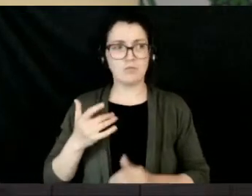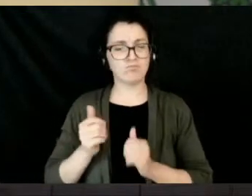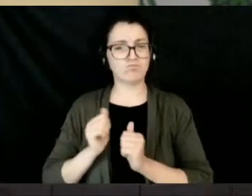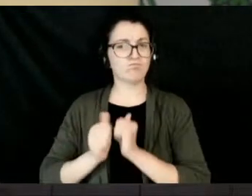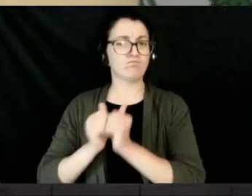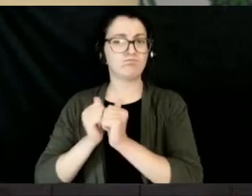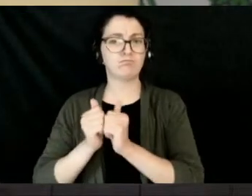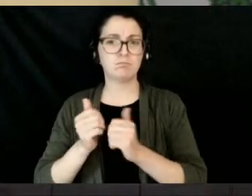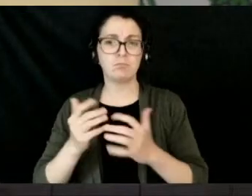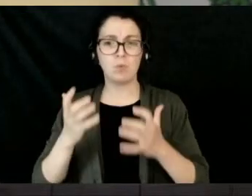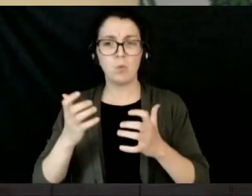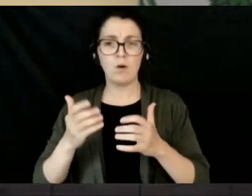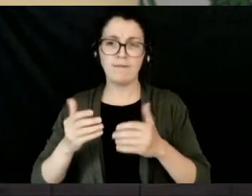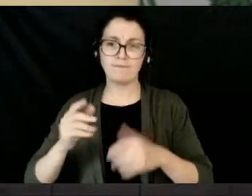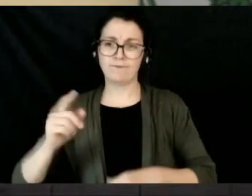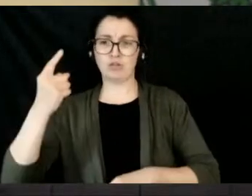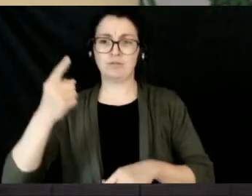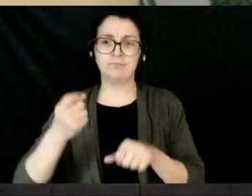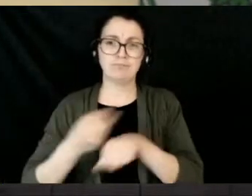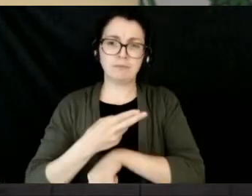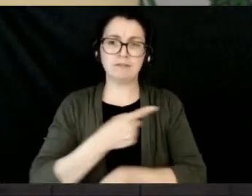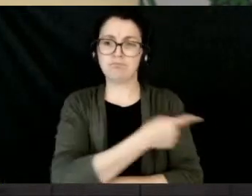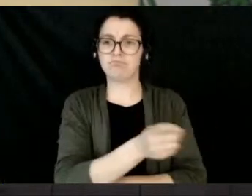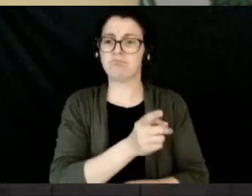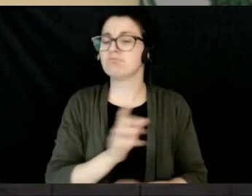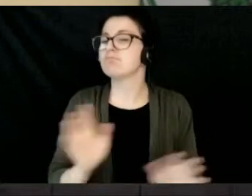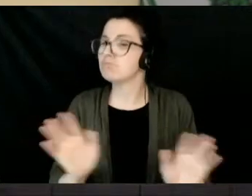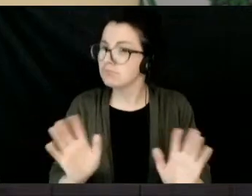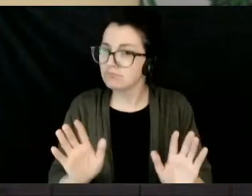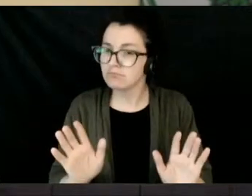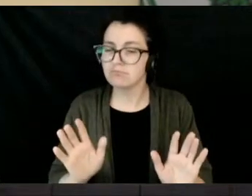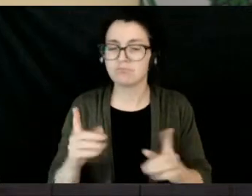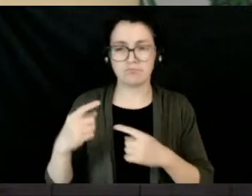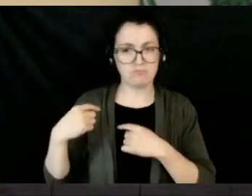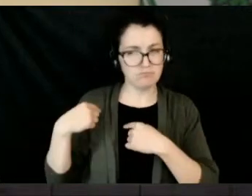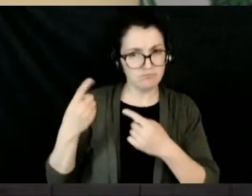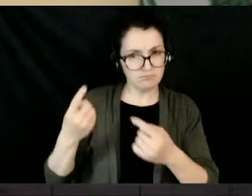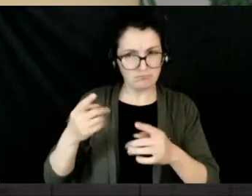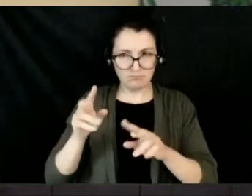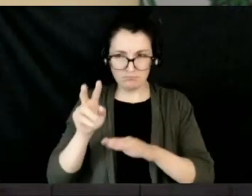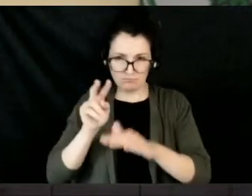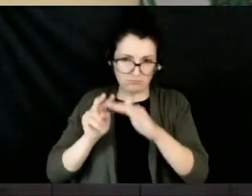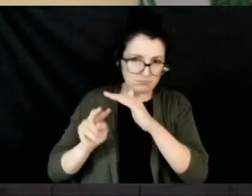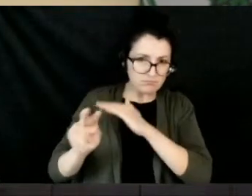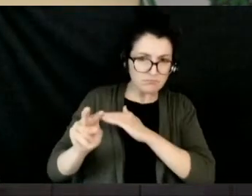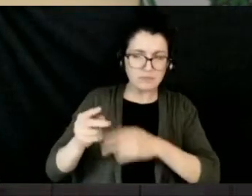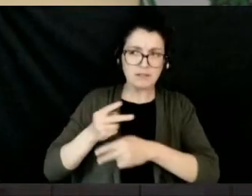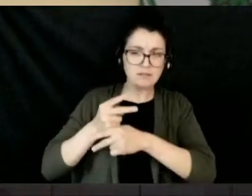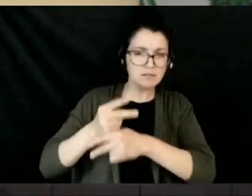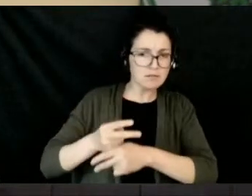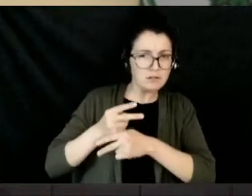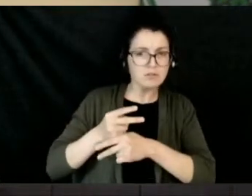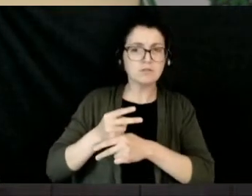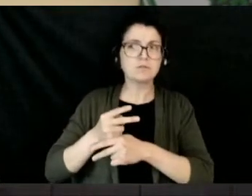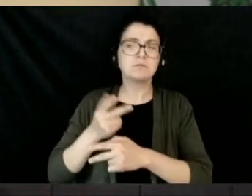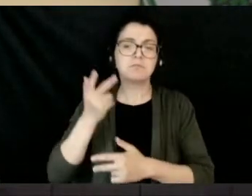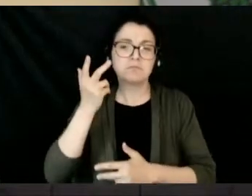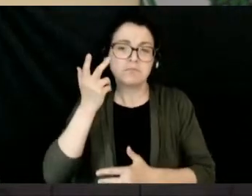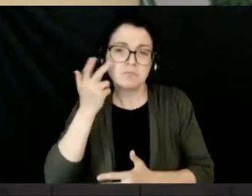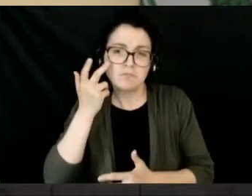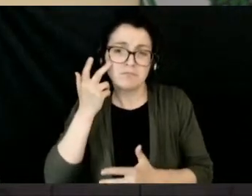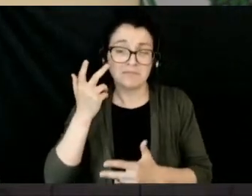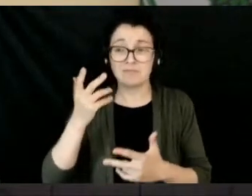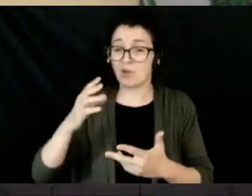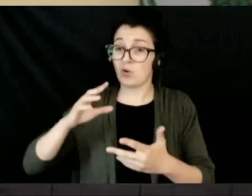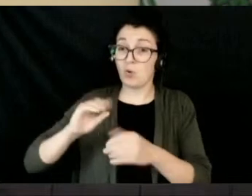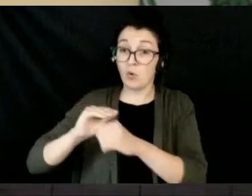jurisdiction. This has been a long, cautious, methodical battle against COVID-19 and its variants. And our goal